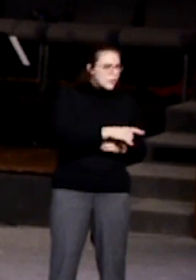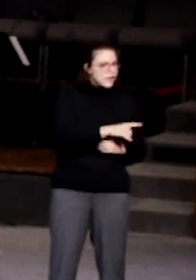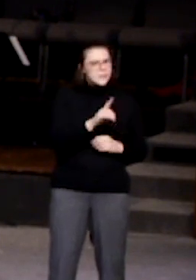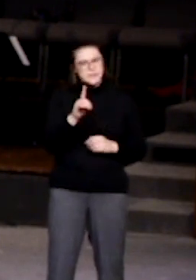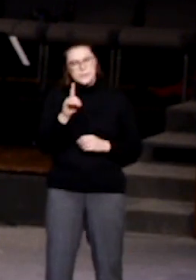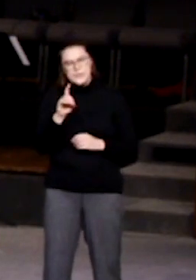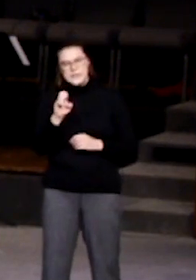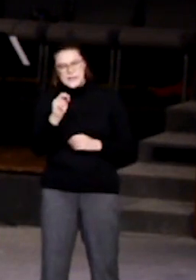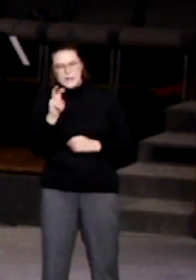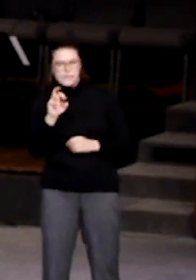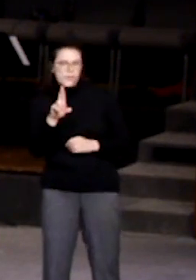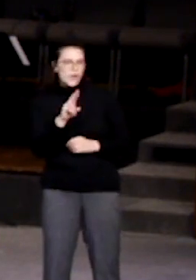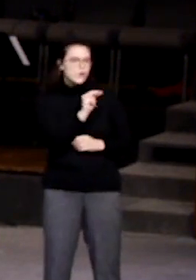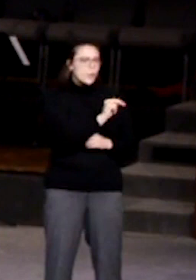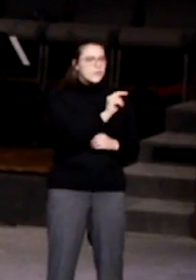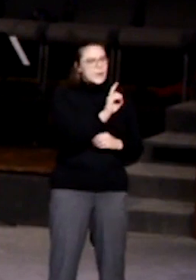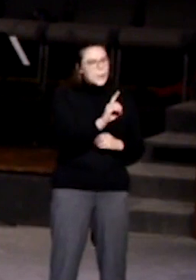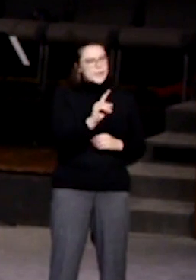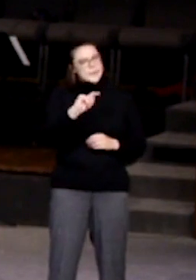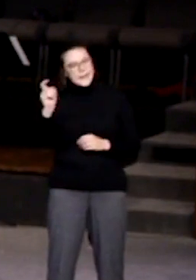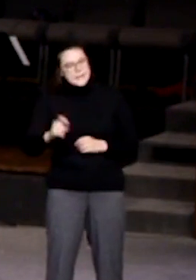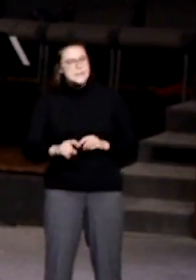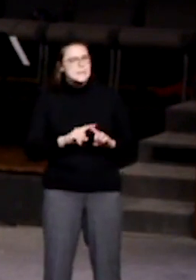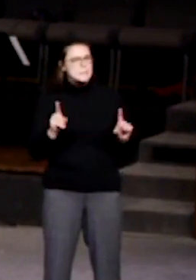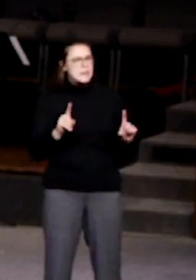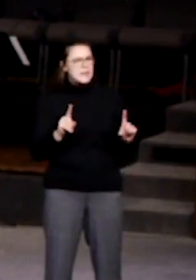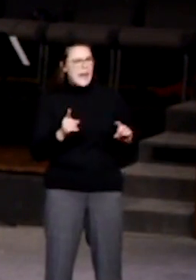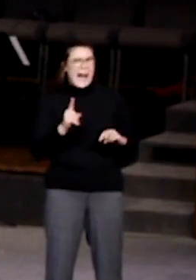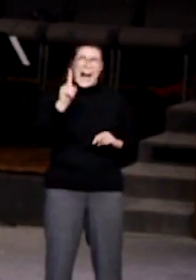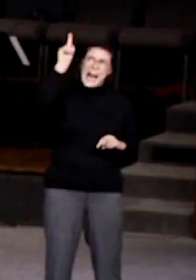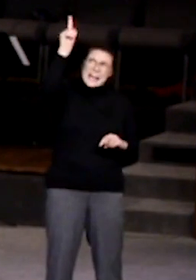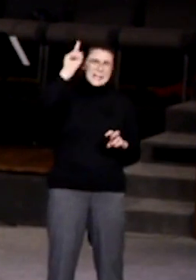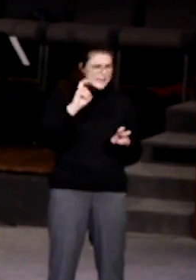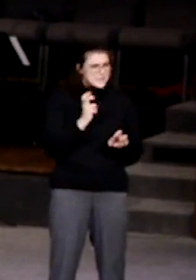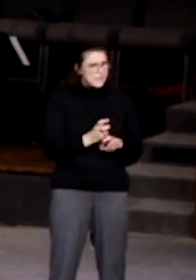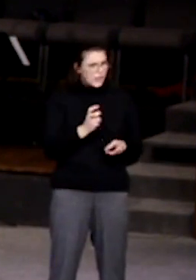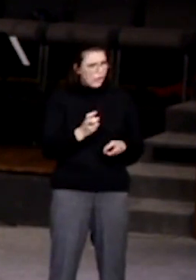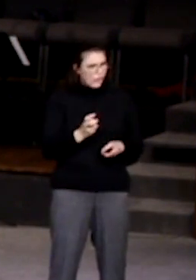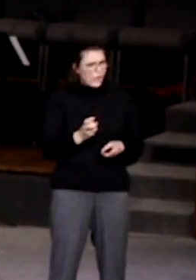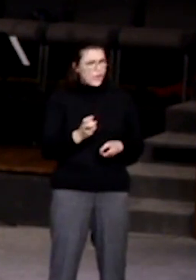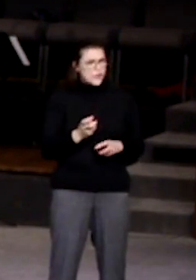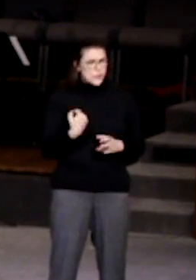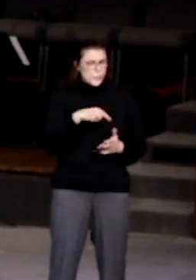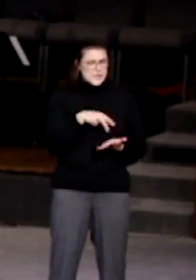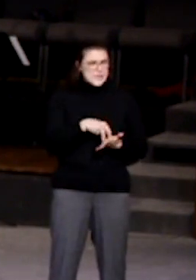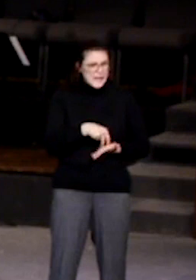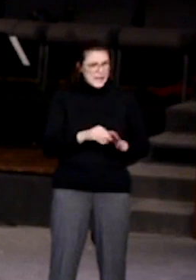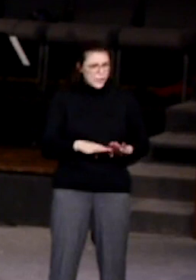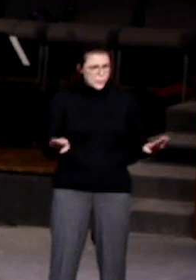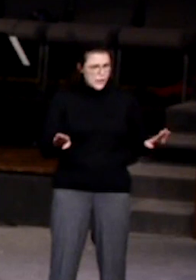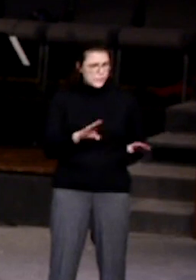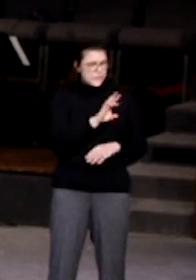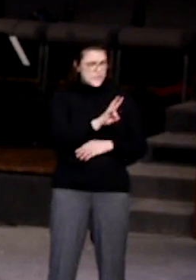Dakota to Texas. The 1,400 miles high is a little more difficult. As we stand here on the ground, we're about 73 miles up to